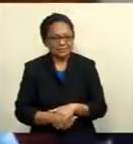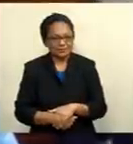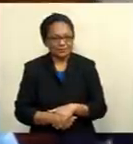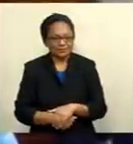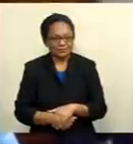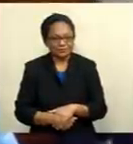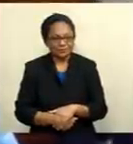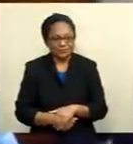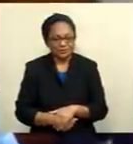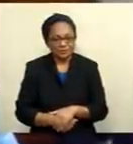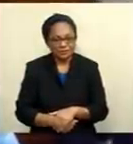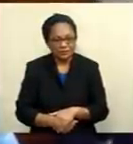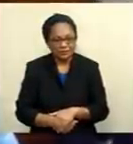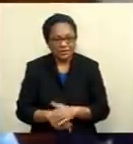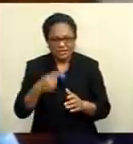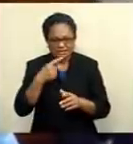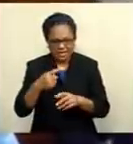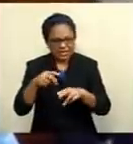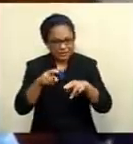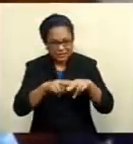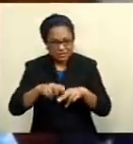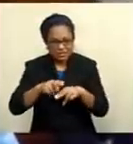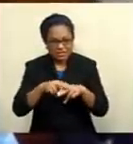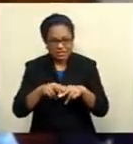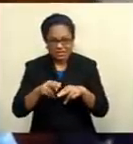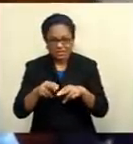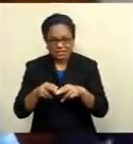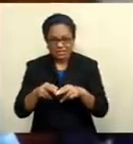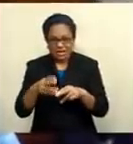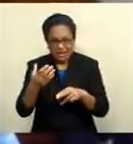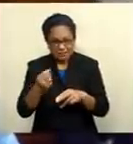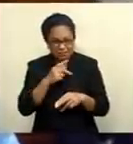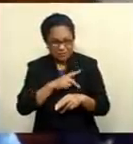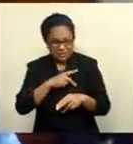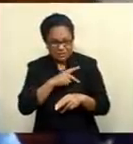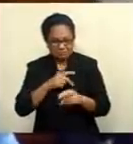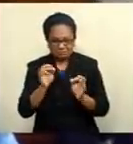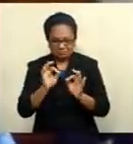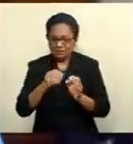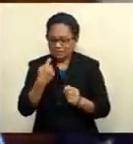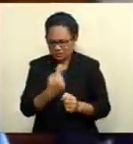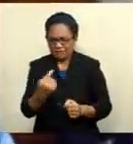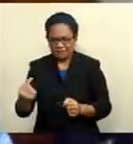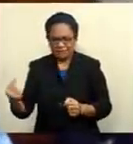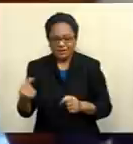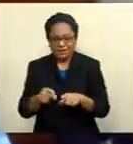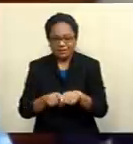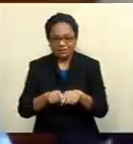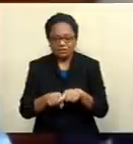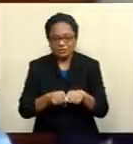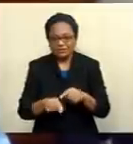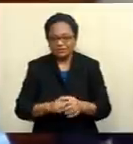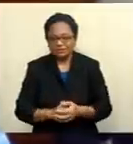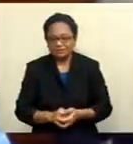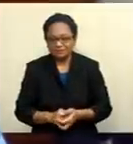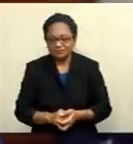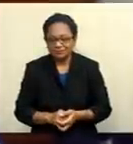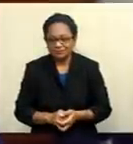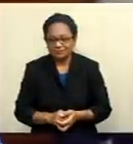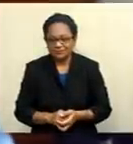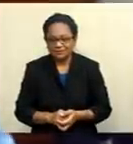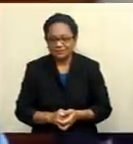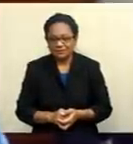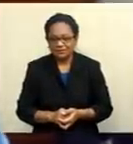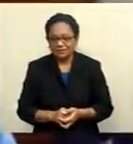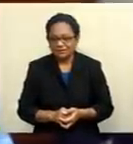has had professional coaching. We've all learned ourselves and we've learned with trial and error. So for